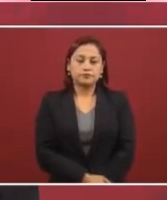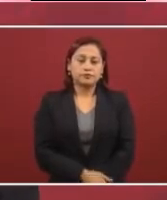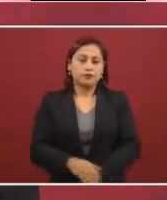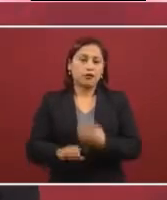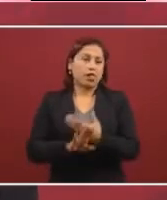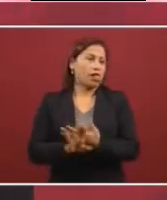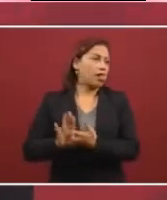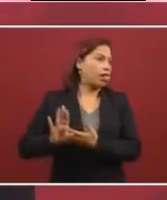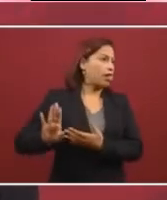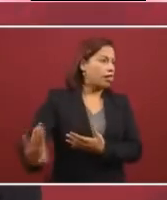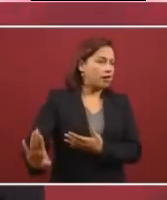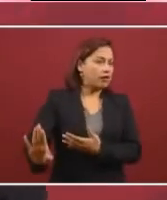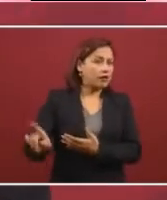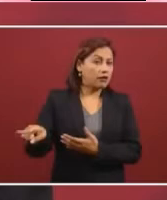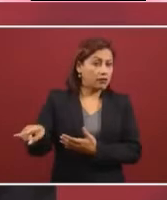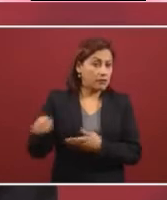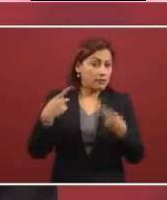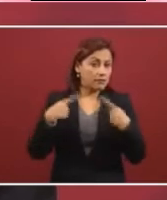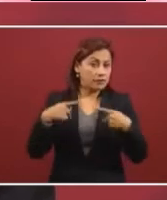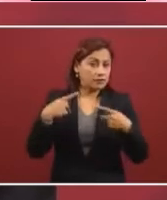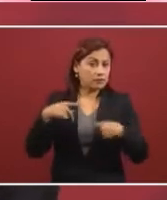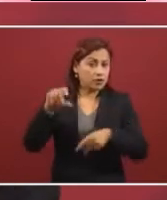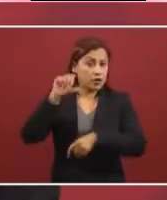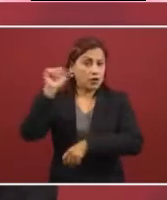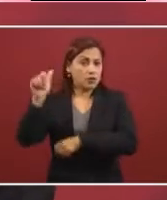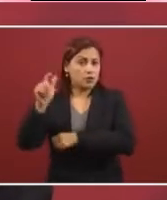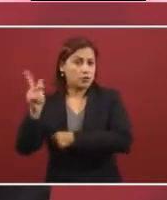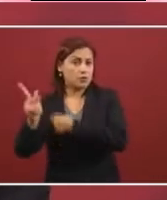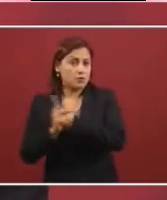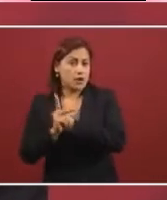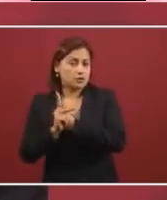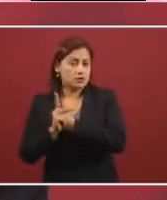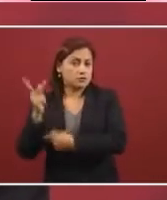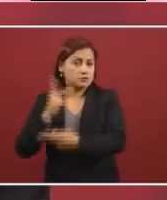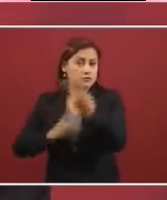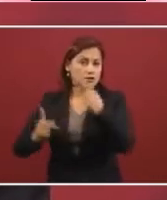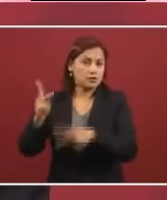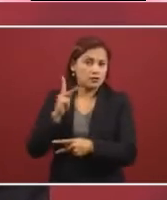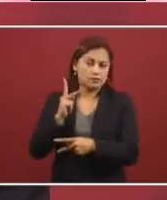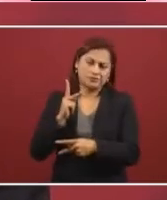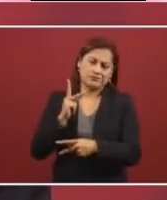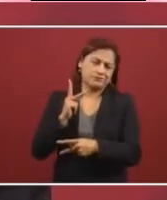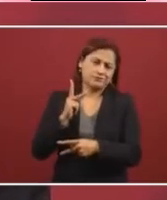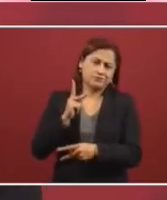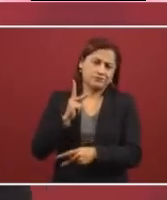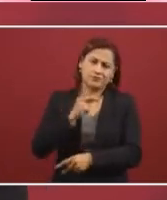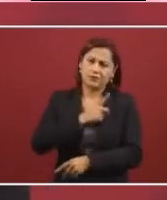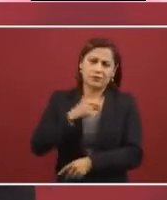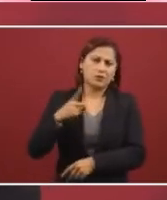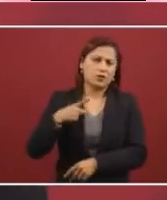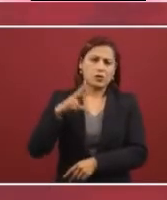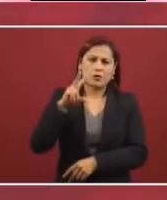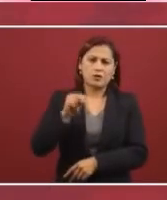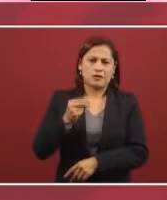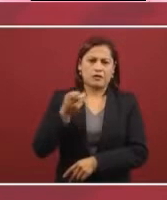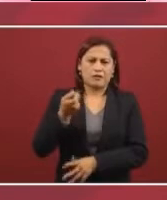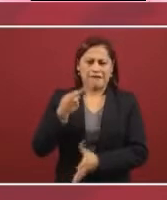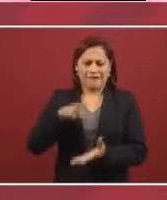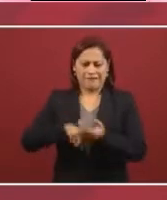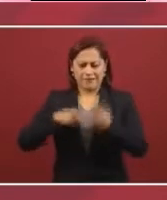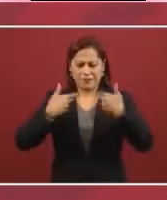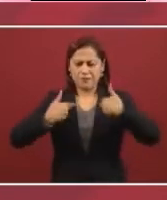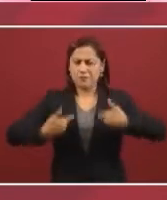We should not deny the strangers. It's not human. We're